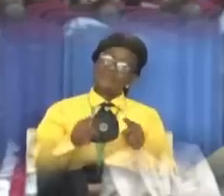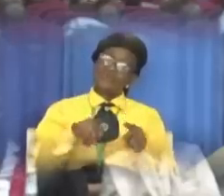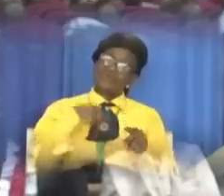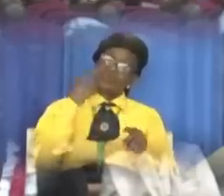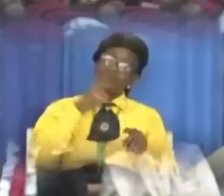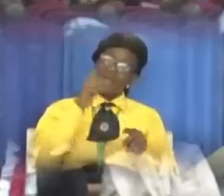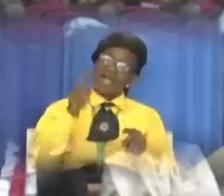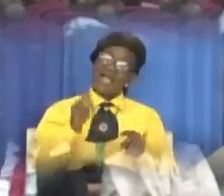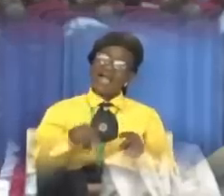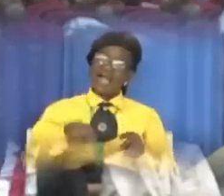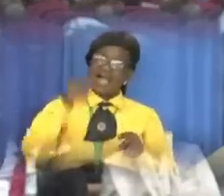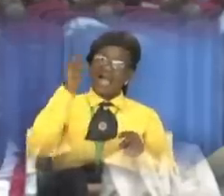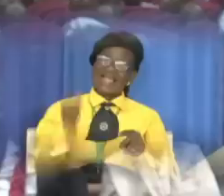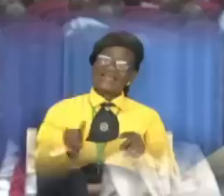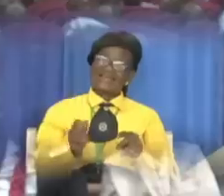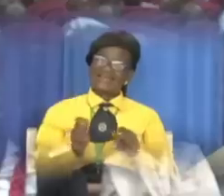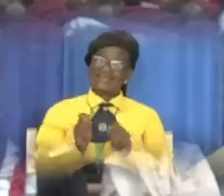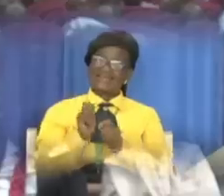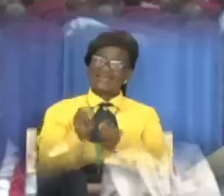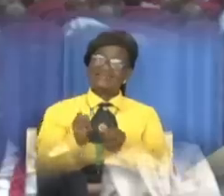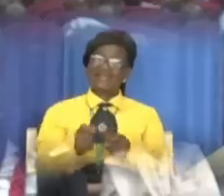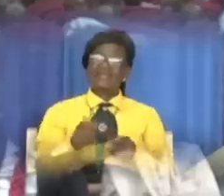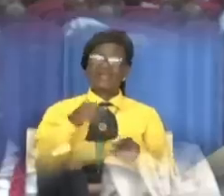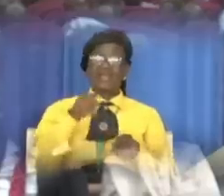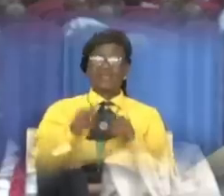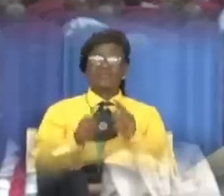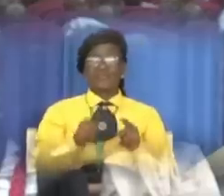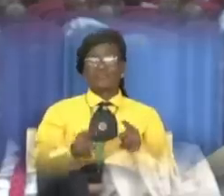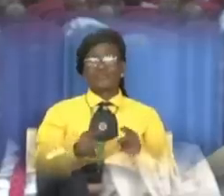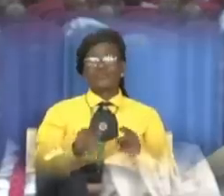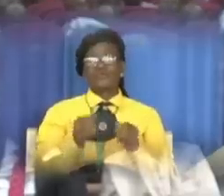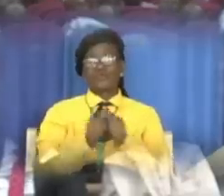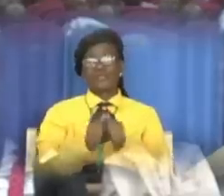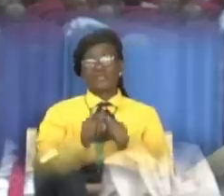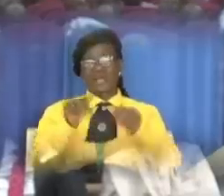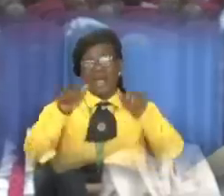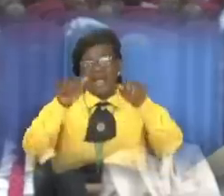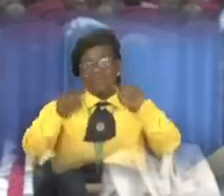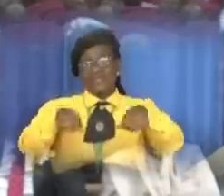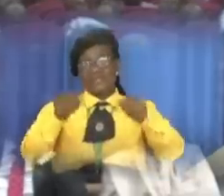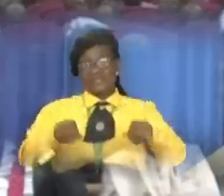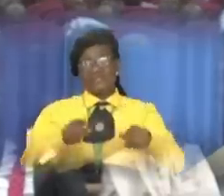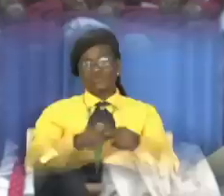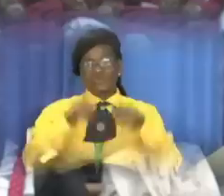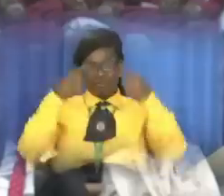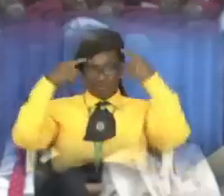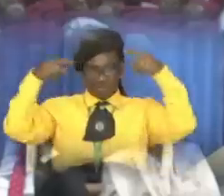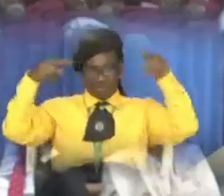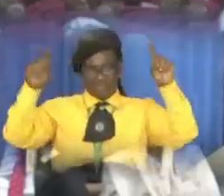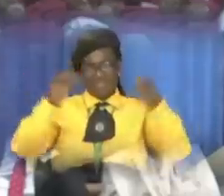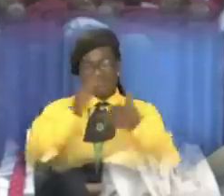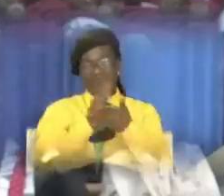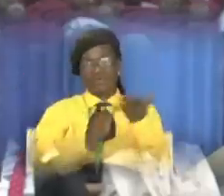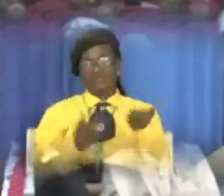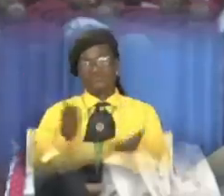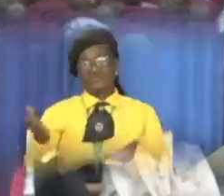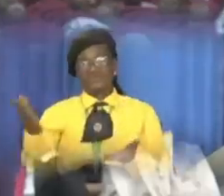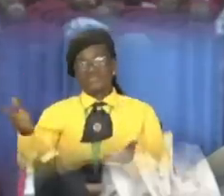highly gifted, people with the ability to succeed, but something is covering their